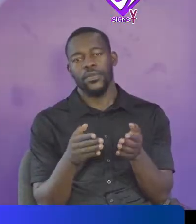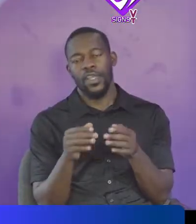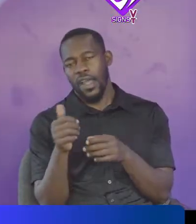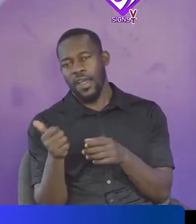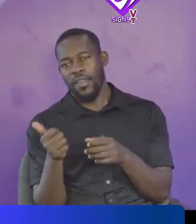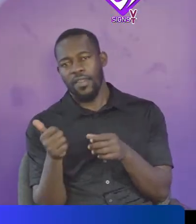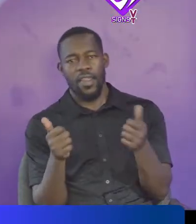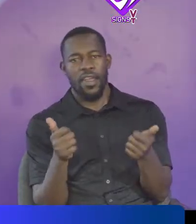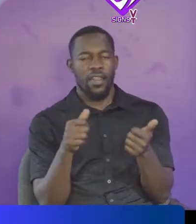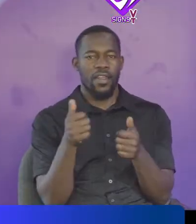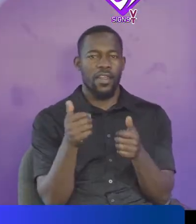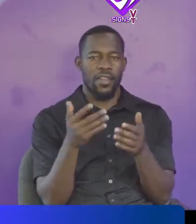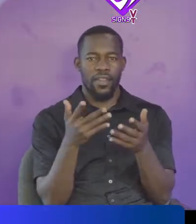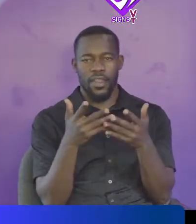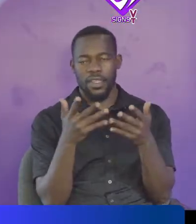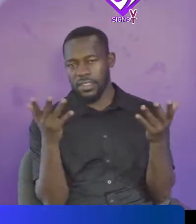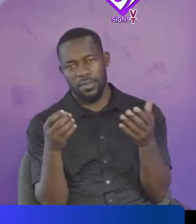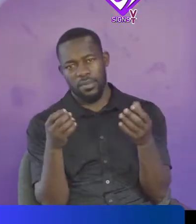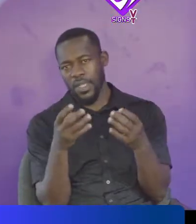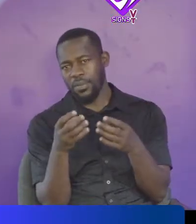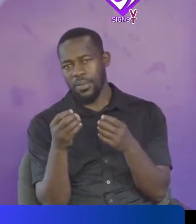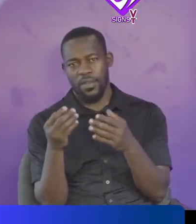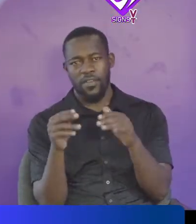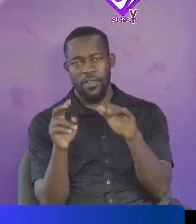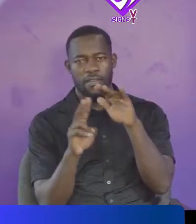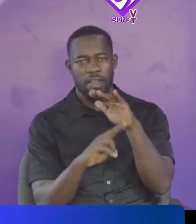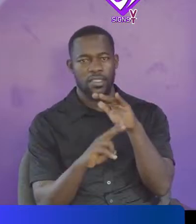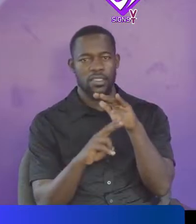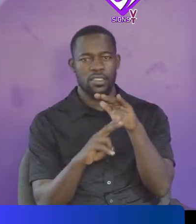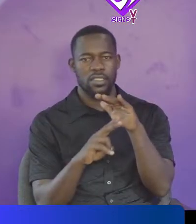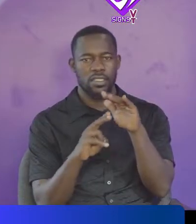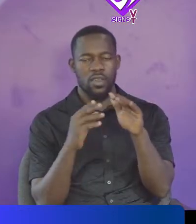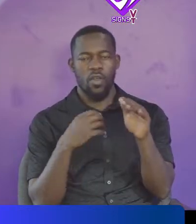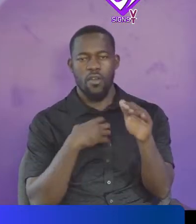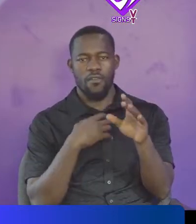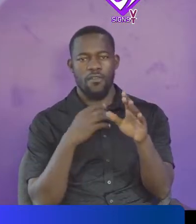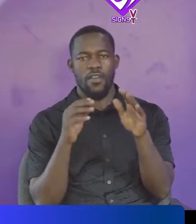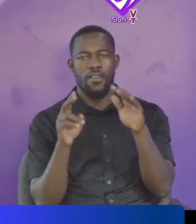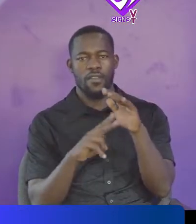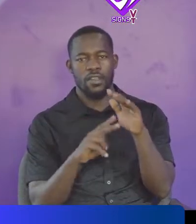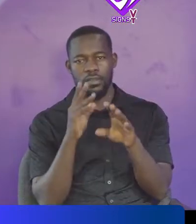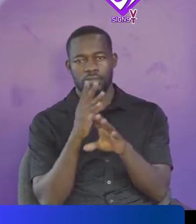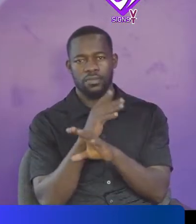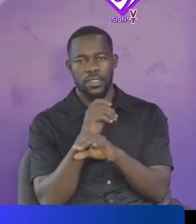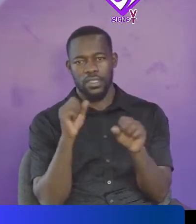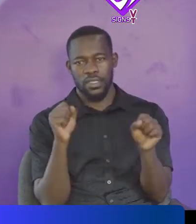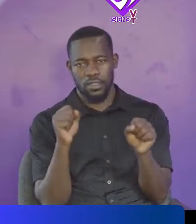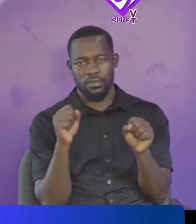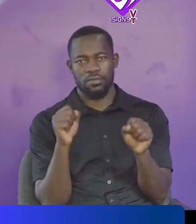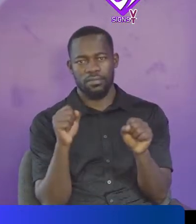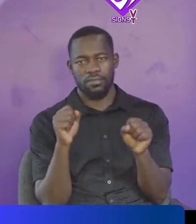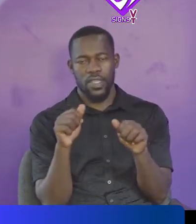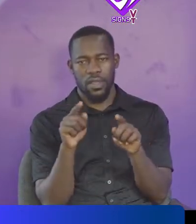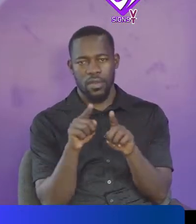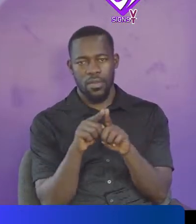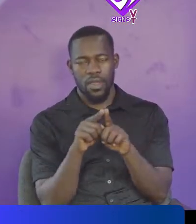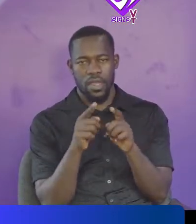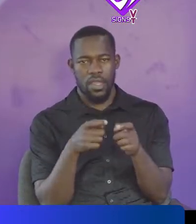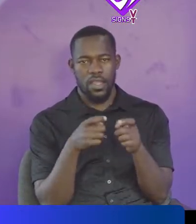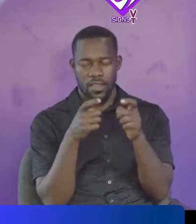are for Murumbi, including the bed that he used to sleep on. He donated. It's